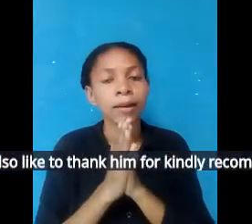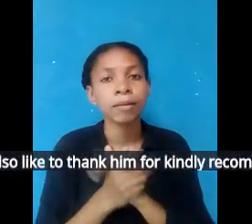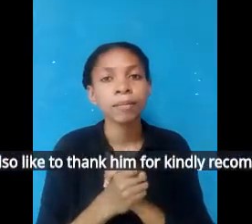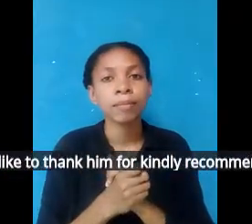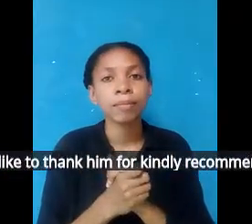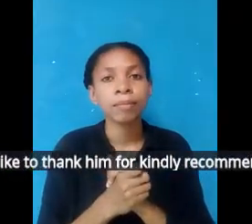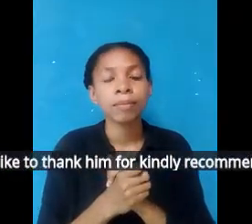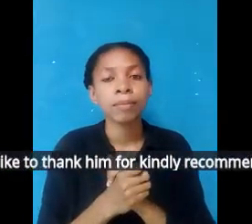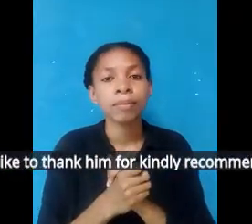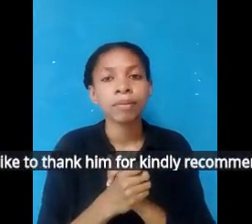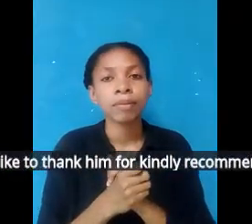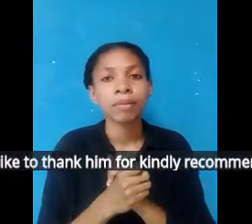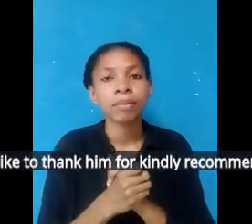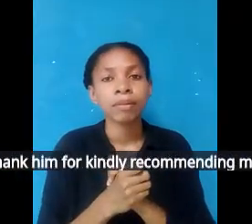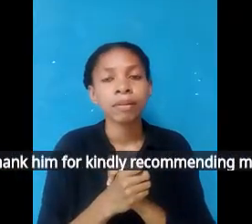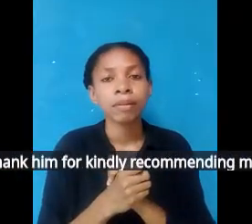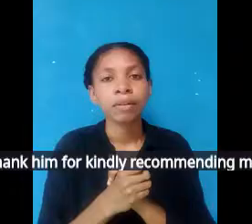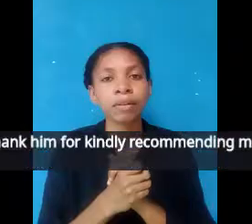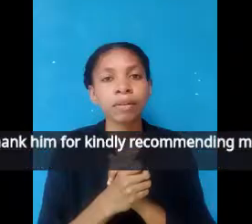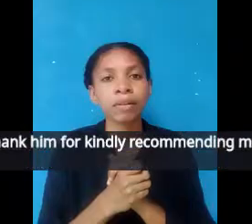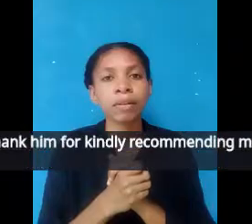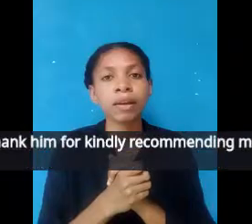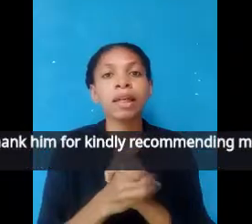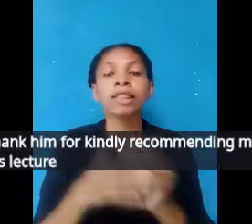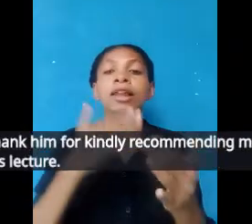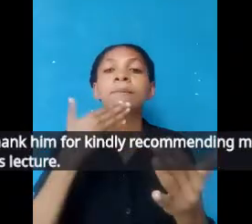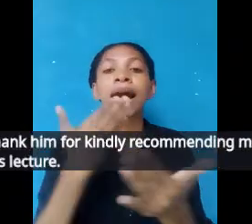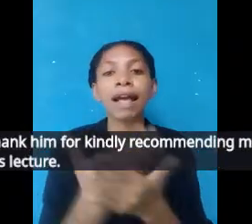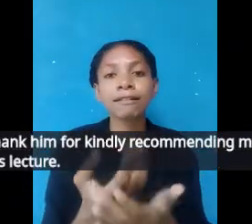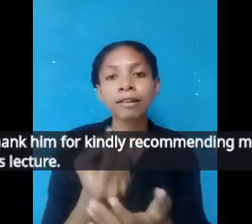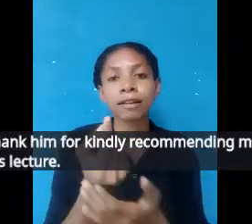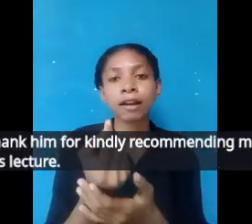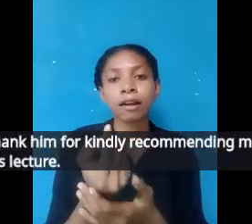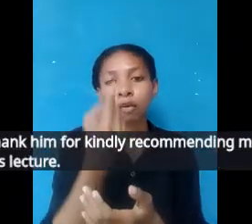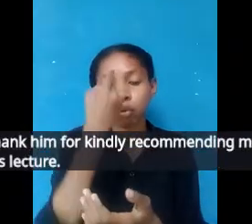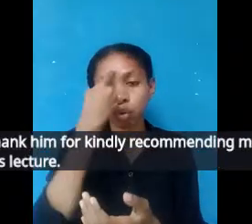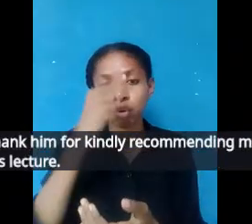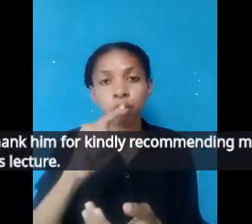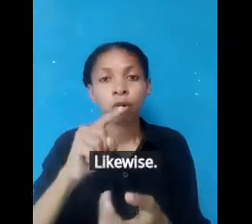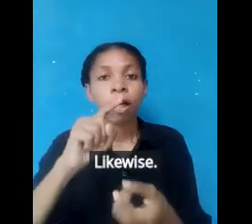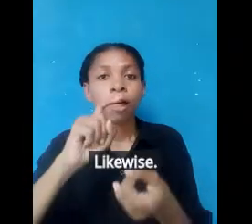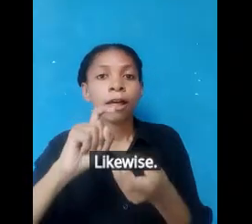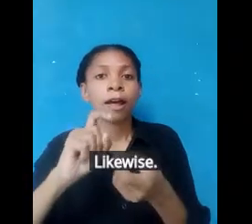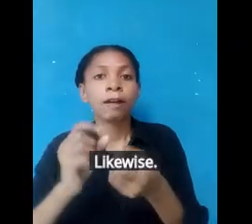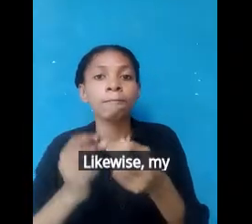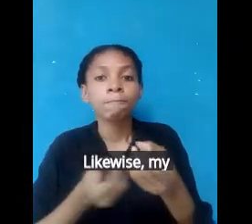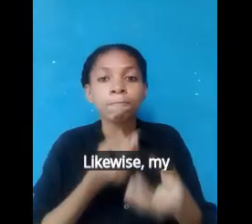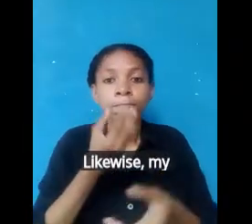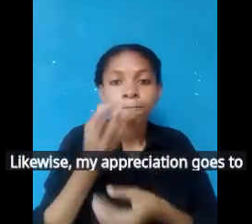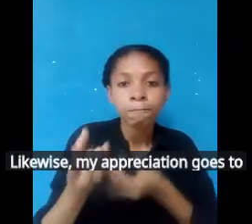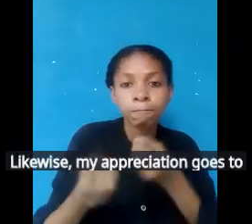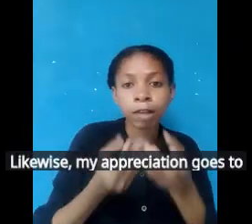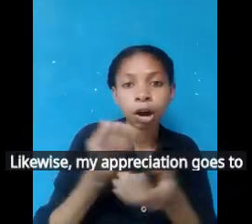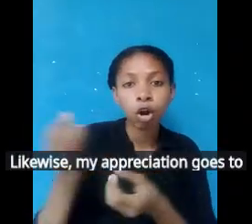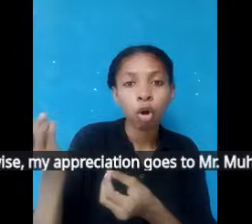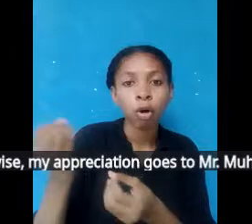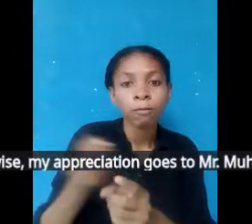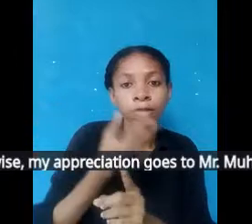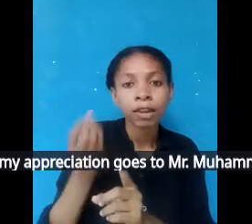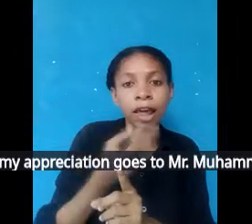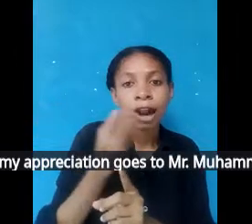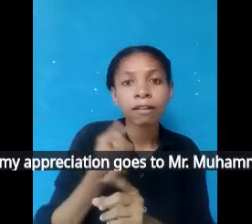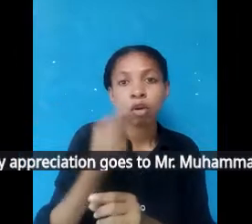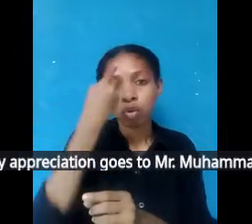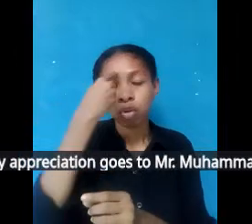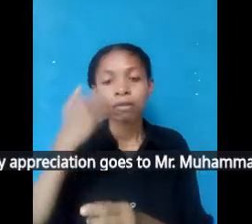to serve as the moderator for this lecture. Likewise, my appreciation goes to Mr. Muhammad Lutfi, the